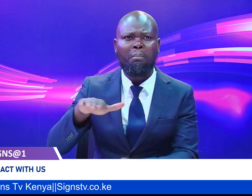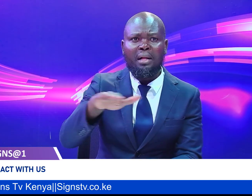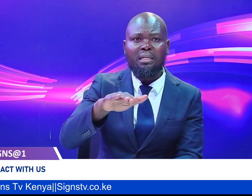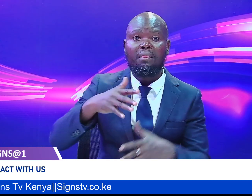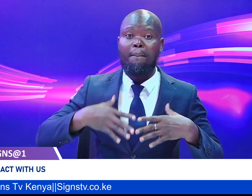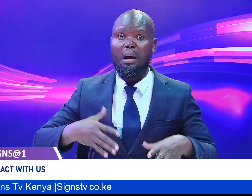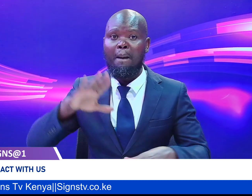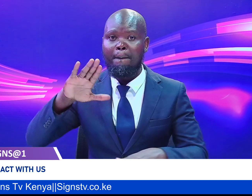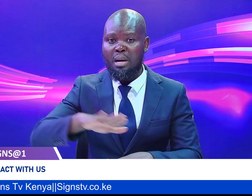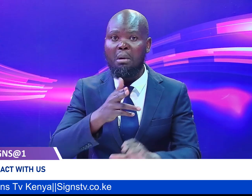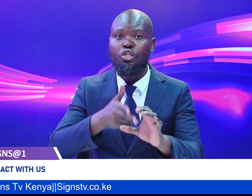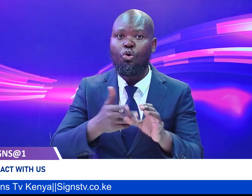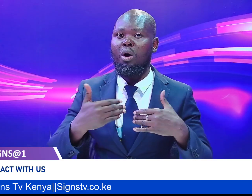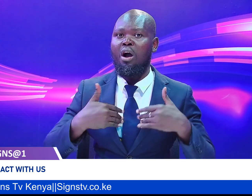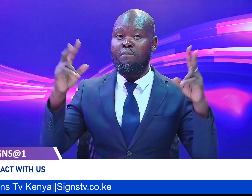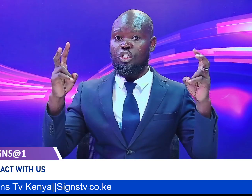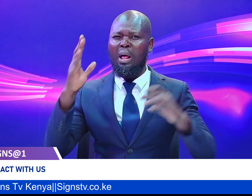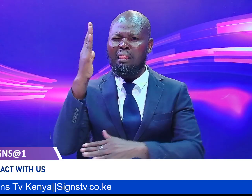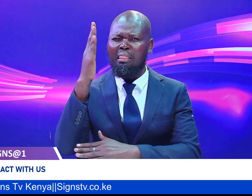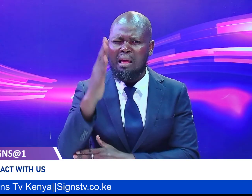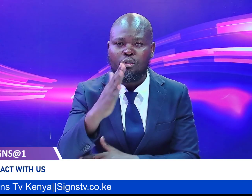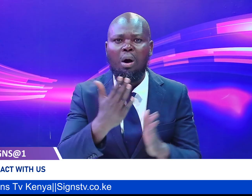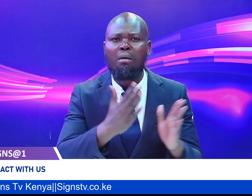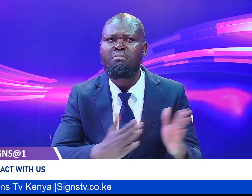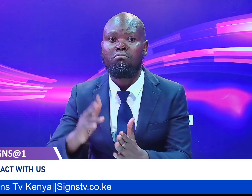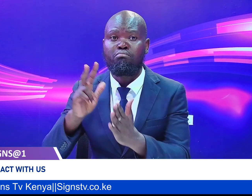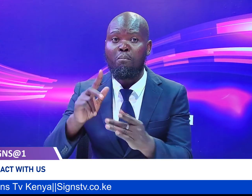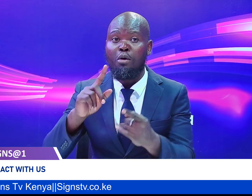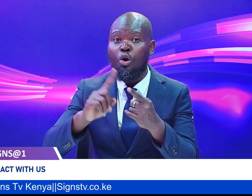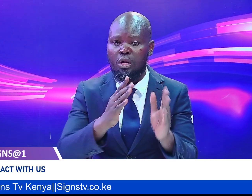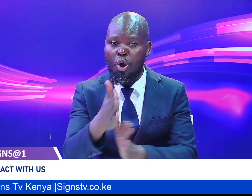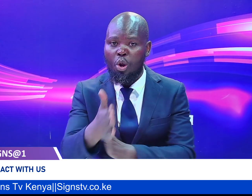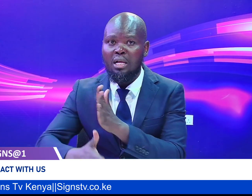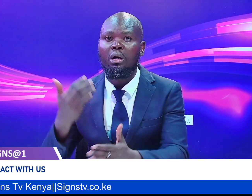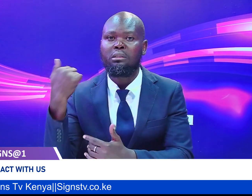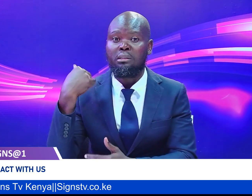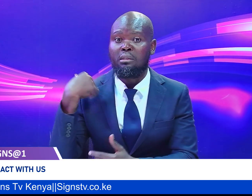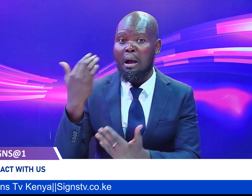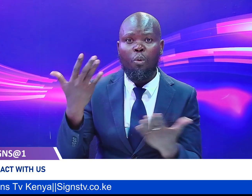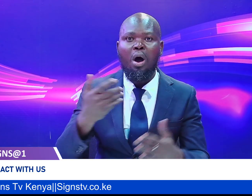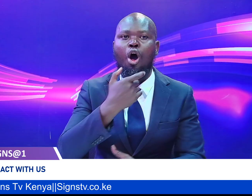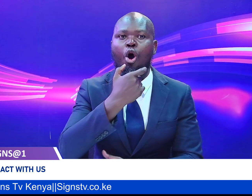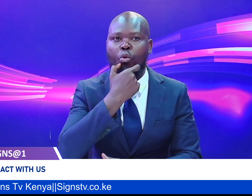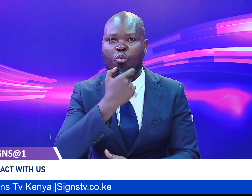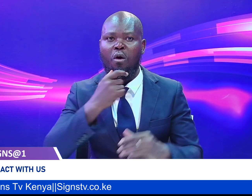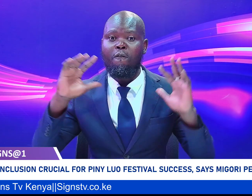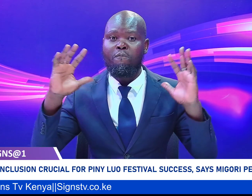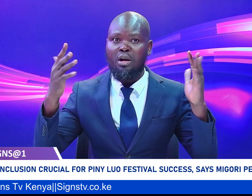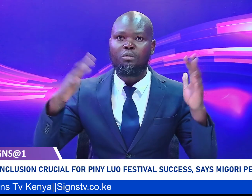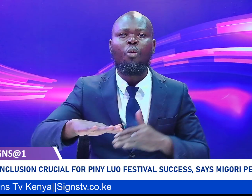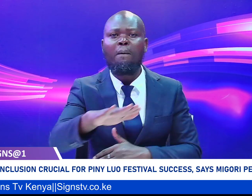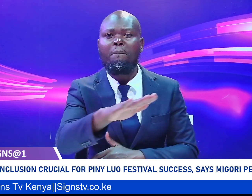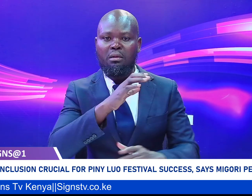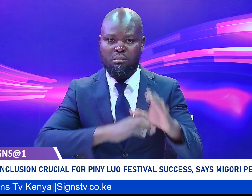Migori caucus of the Bunge la Mwananchi People's Parliament has issued a direct appeal to the organizers of the upcoming Piny